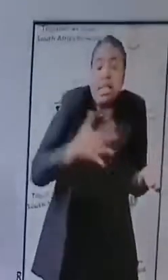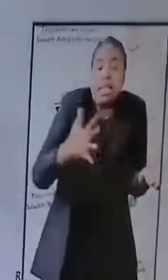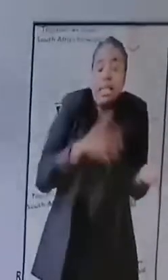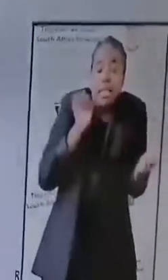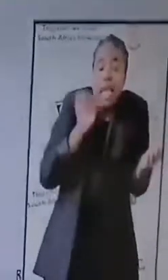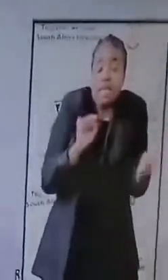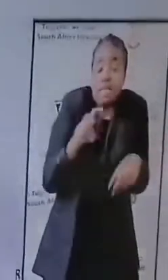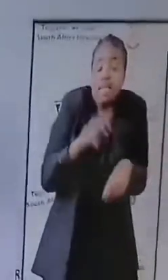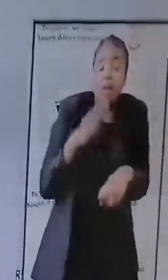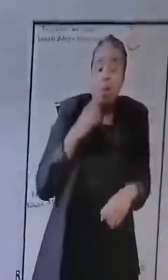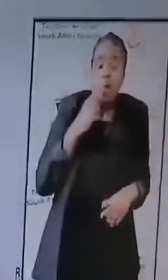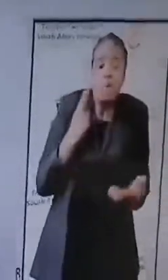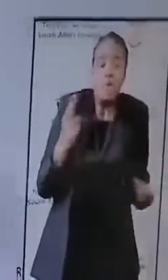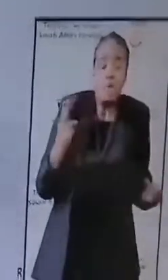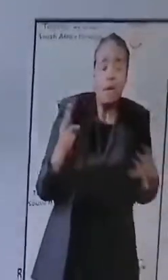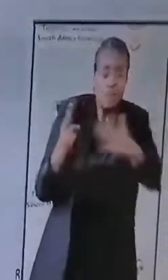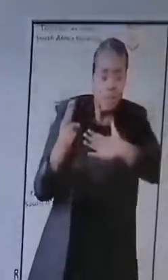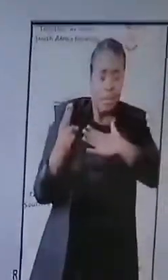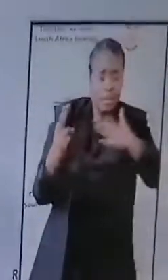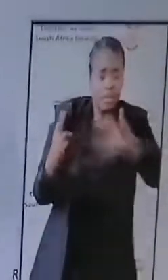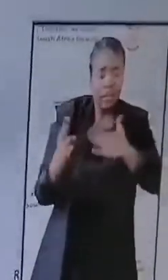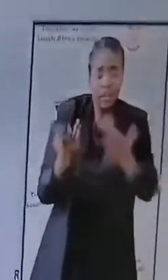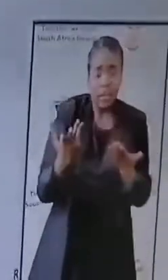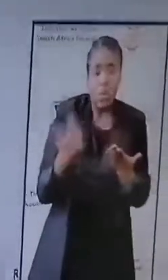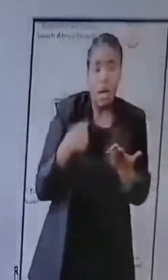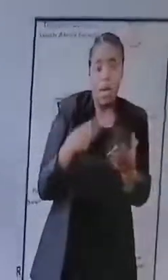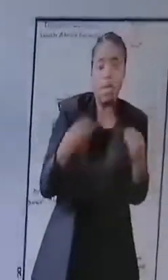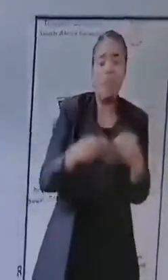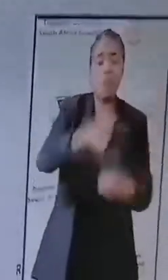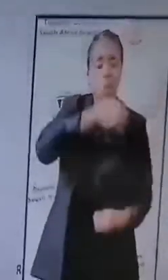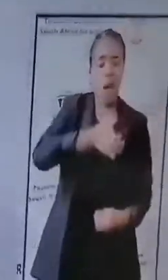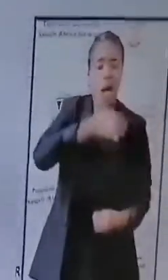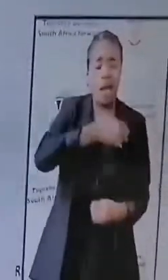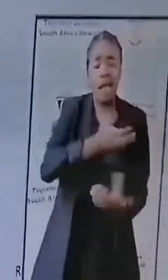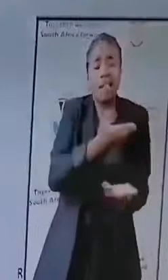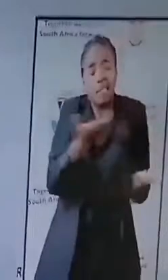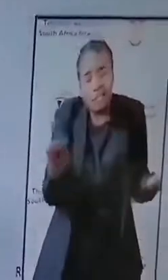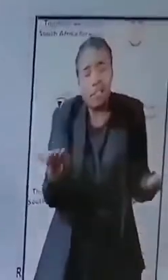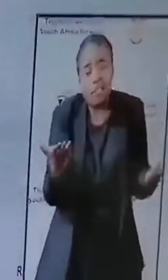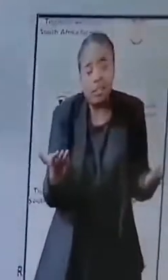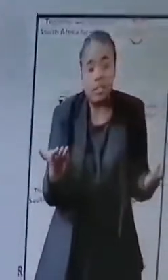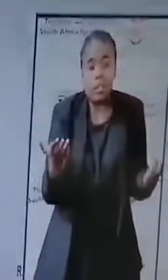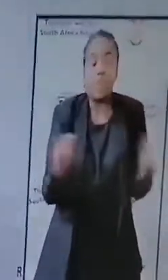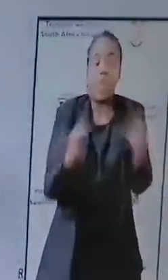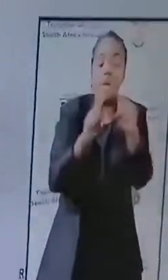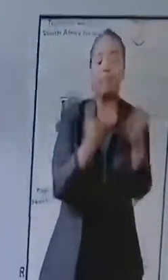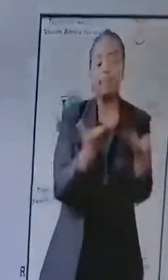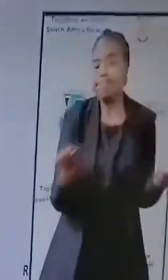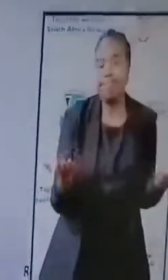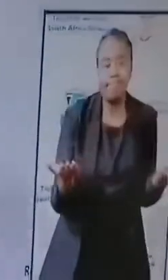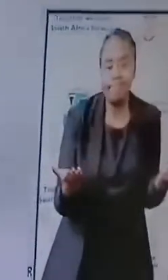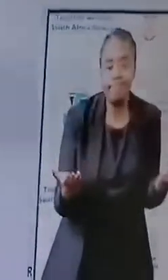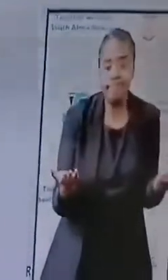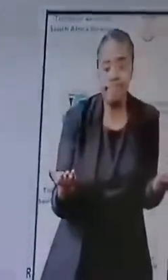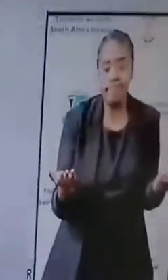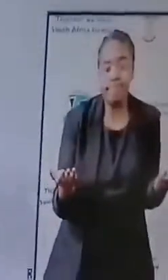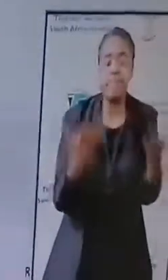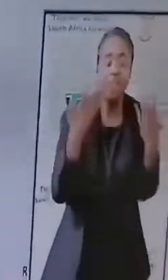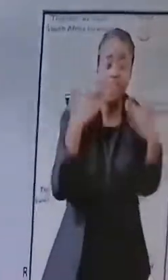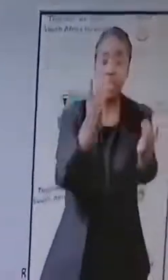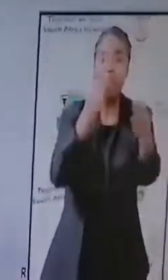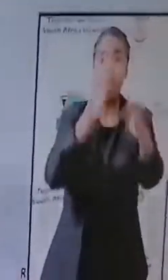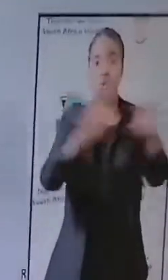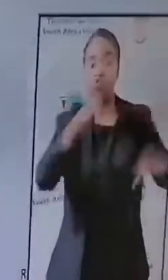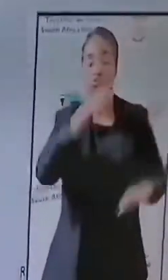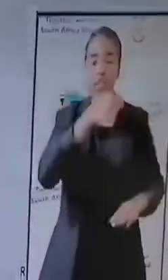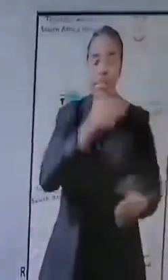abantu abo cigarette is giving a lot into our economy utywala kuyaselwa you know and all of that but we are told don't